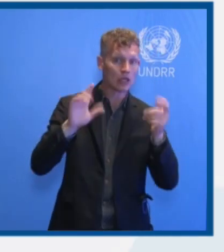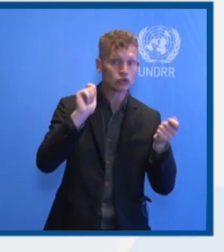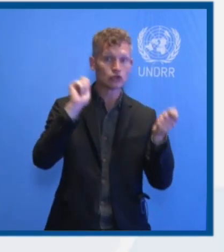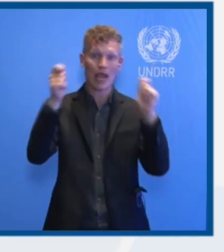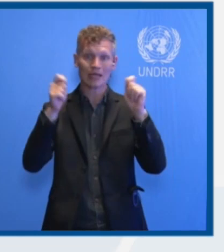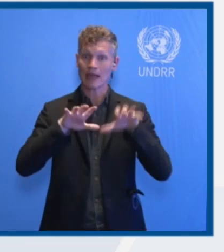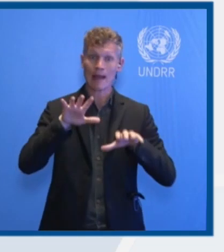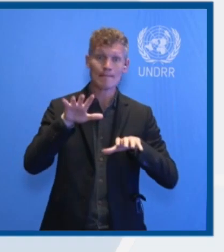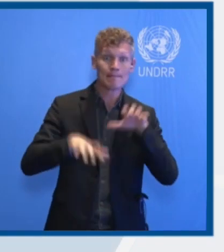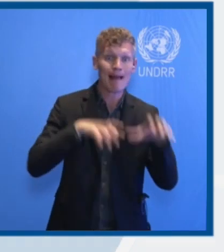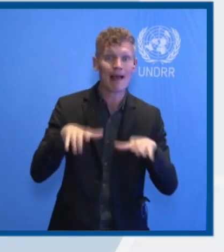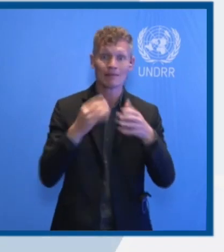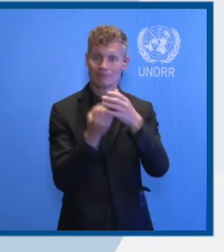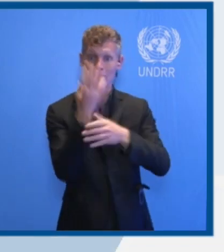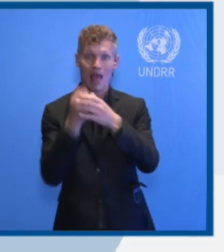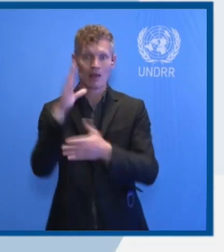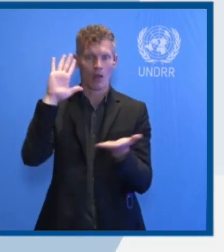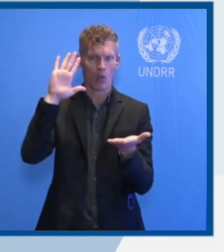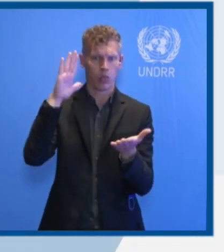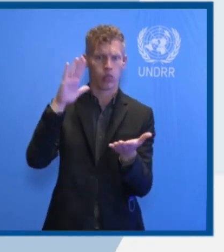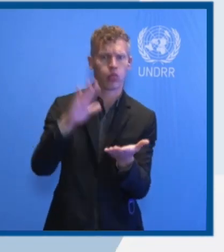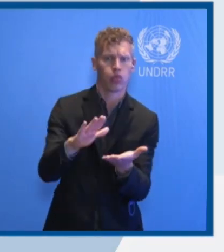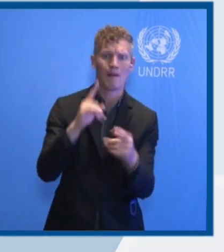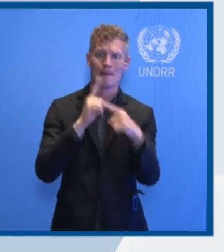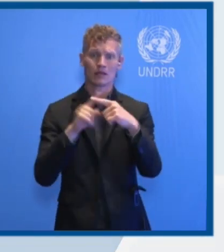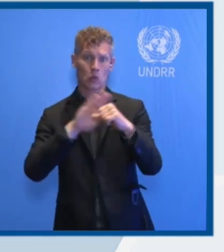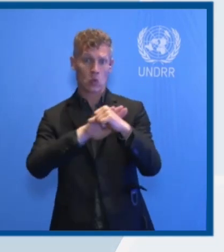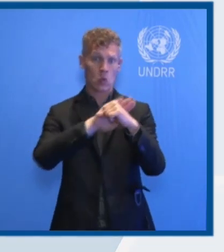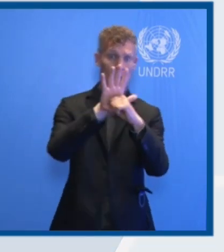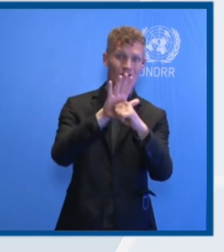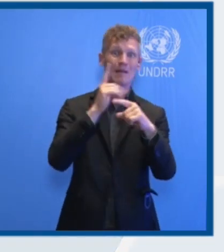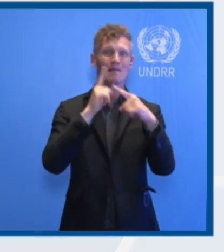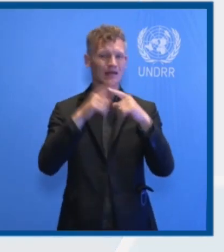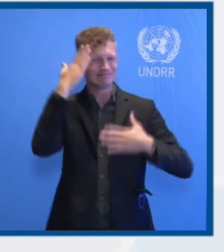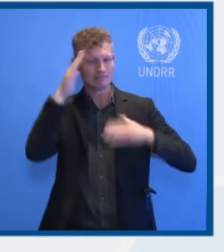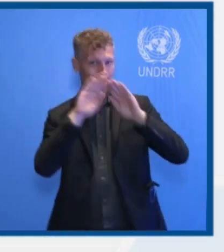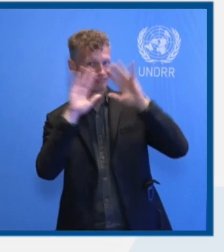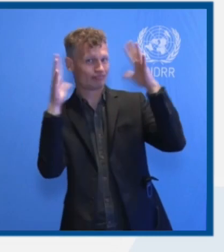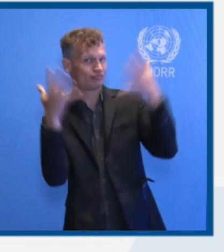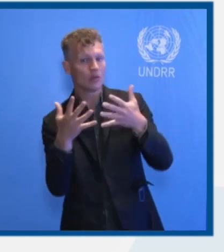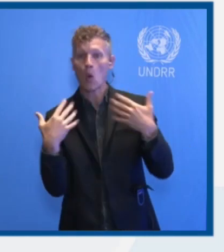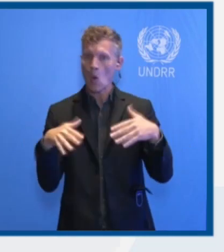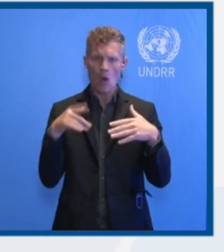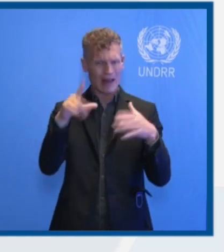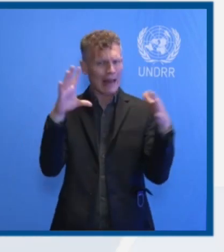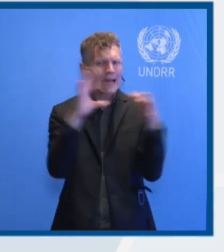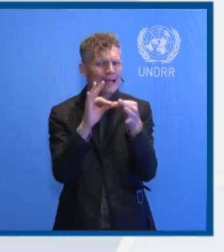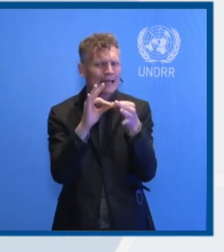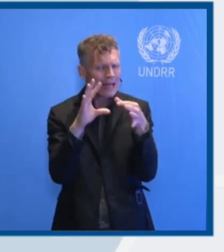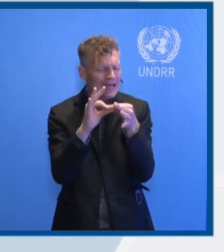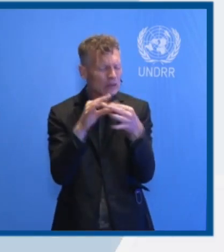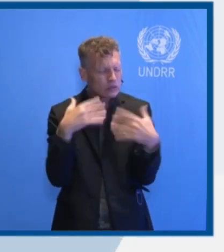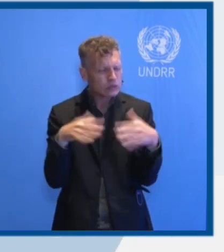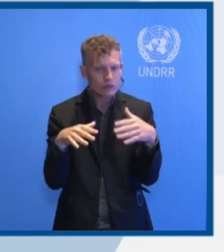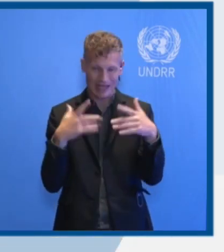the COVID-19 pandemic are closely interlinked. And it's our relationship with nature that